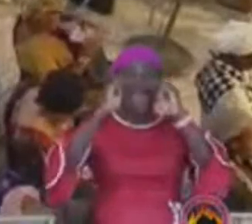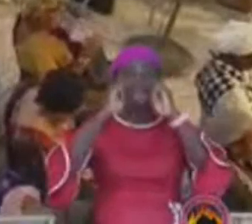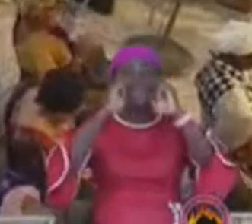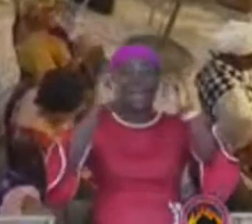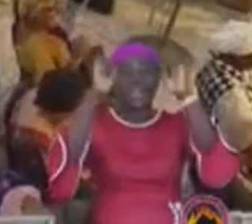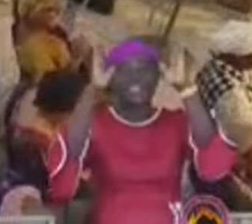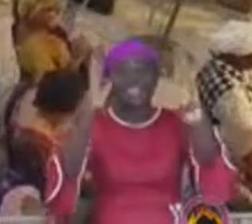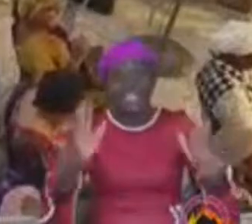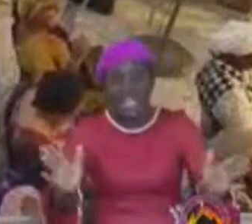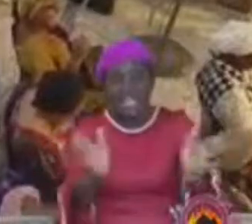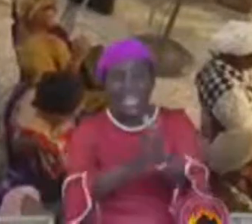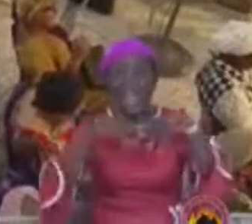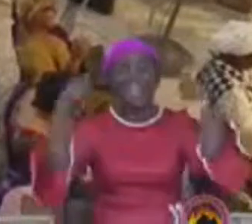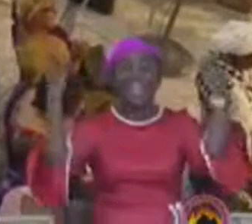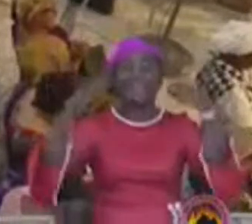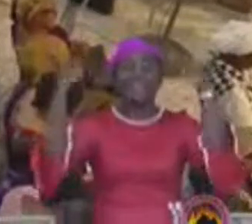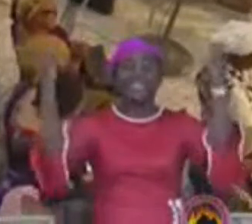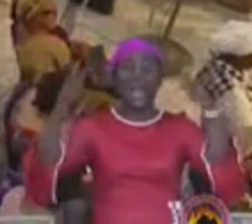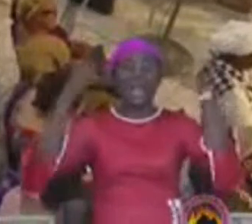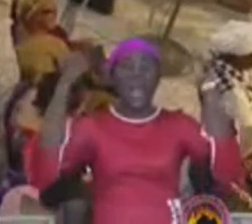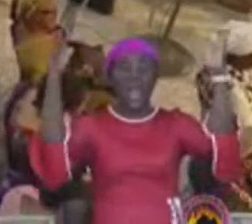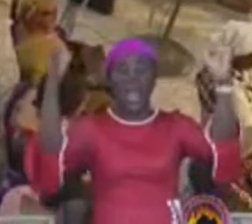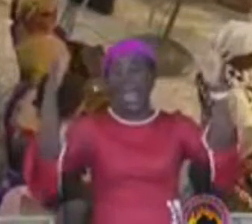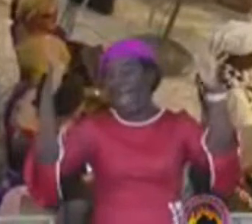shout it loud hallelujah